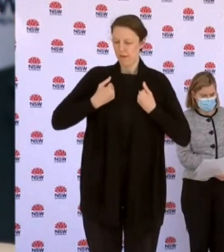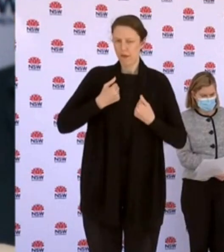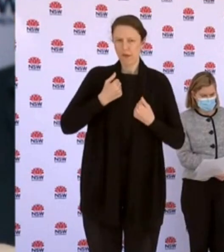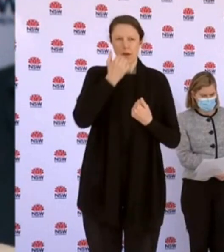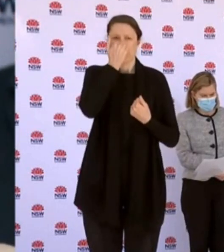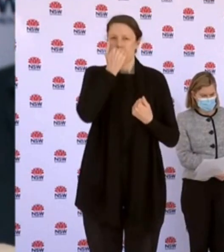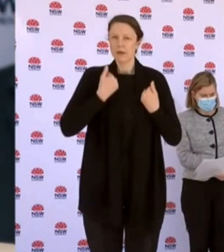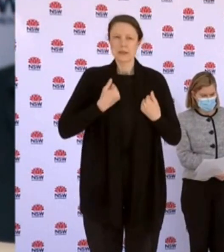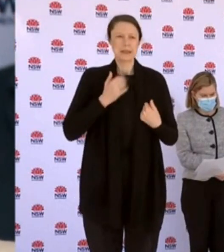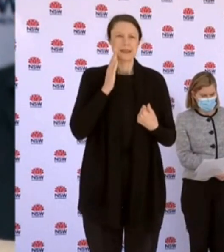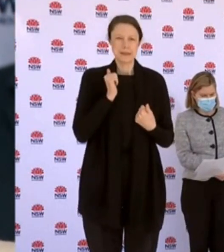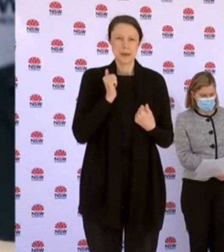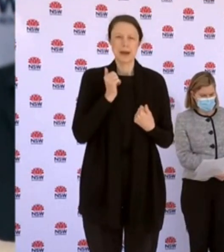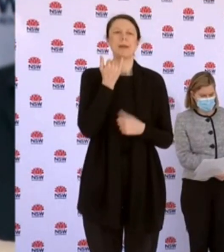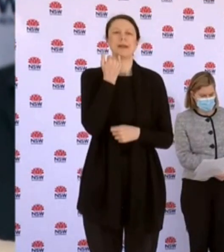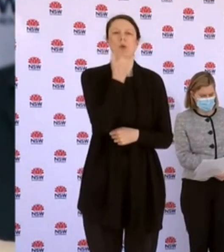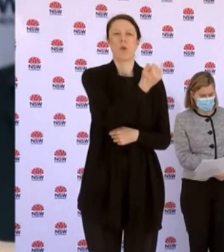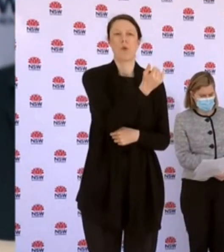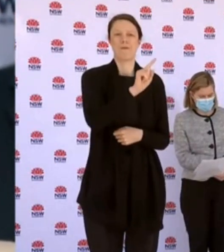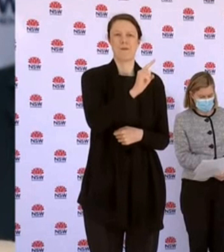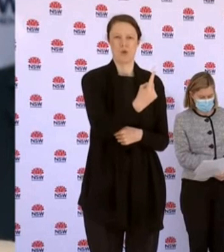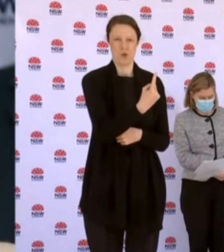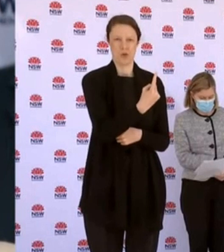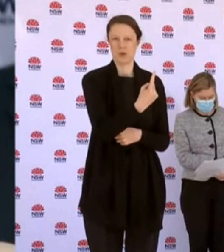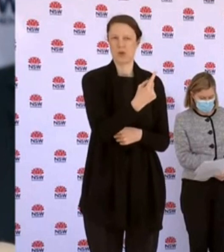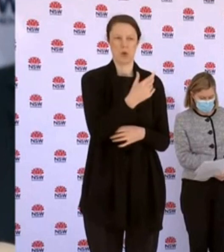somebody before you leave the house. And please make sure